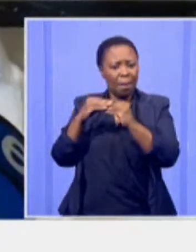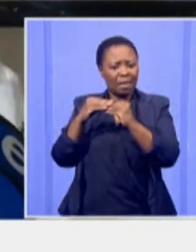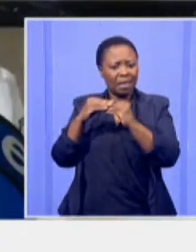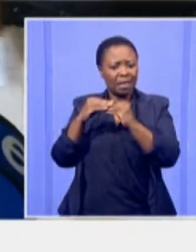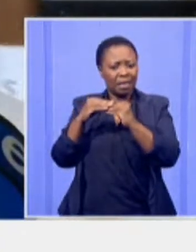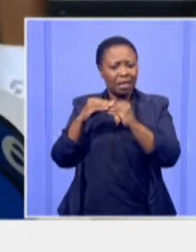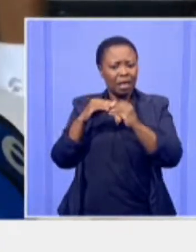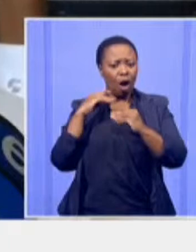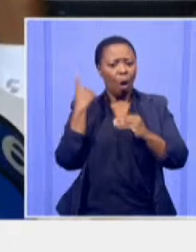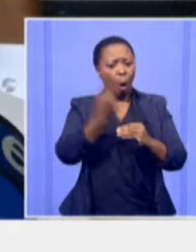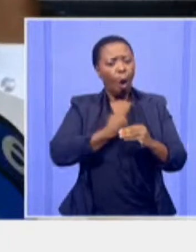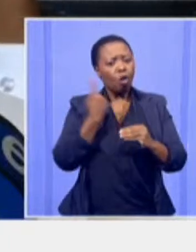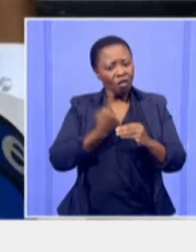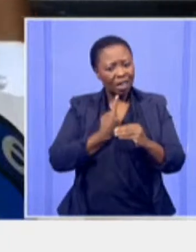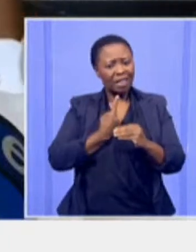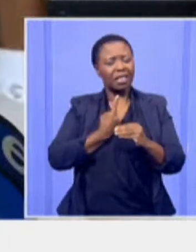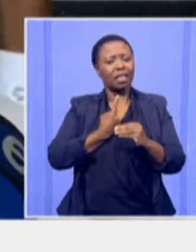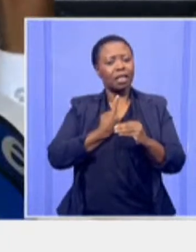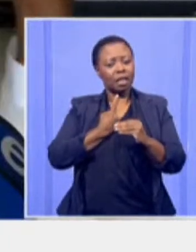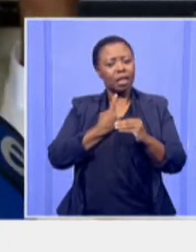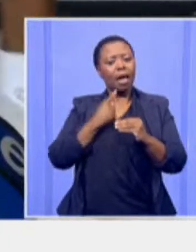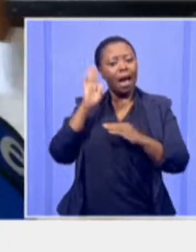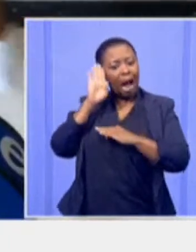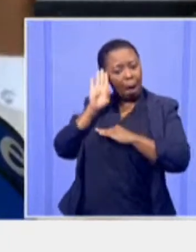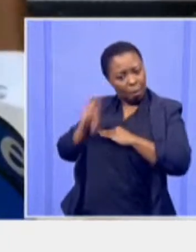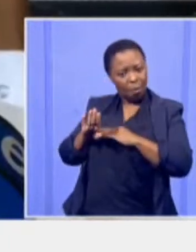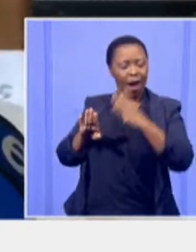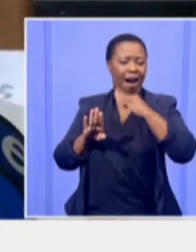us have accommodation. All of us